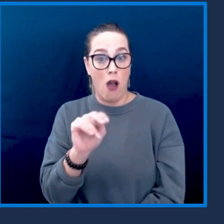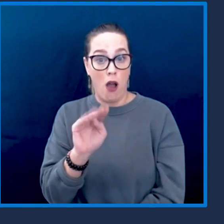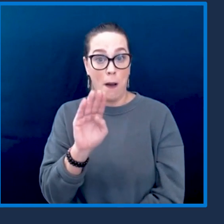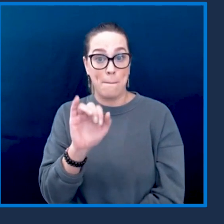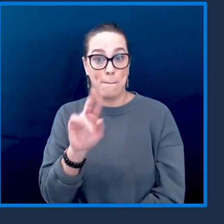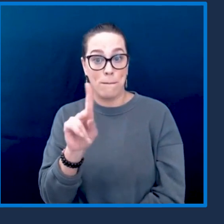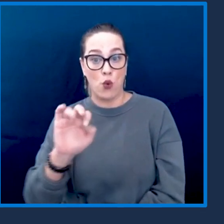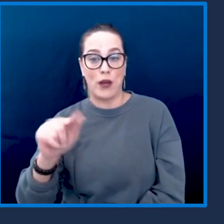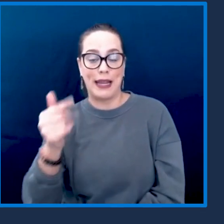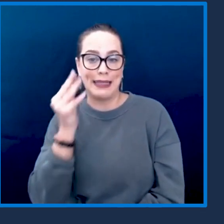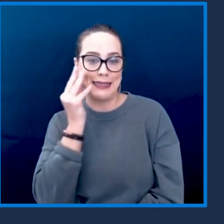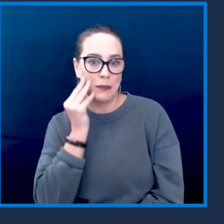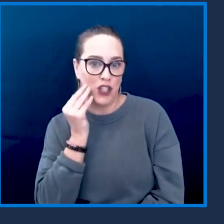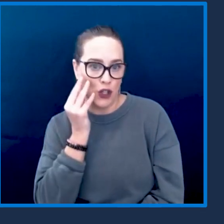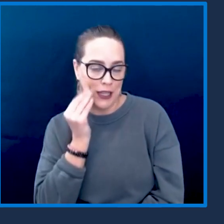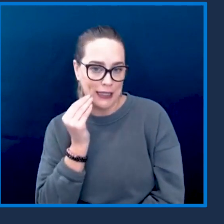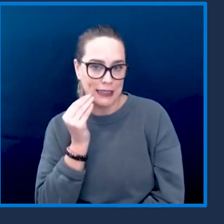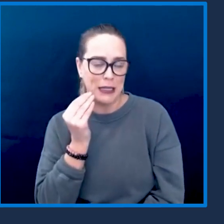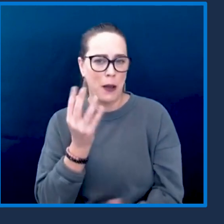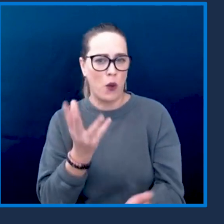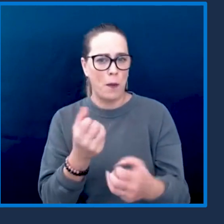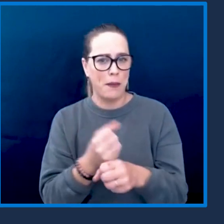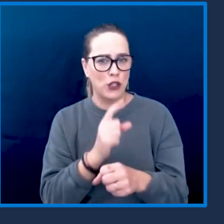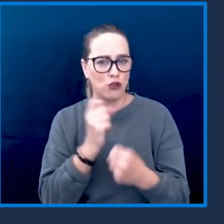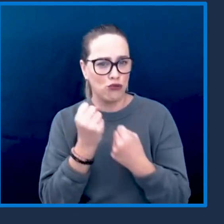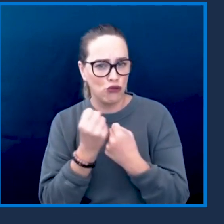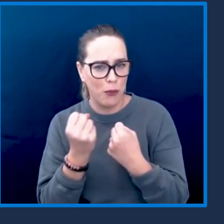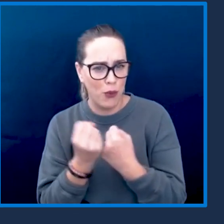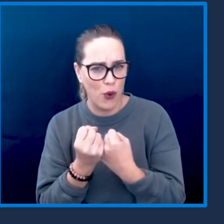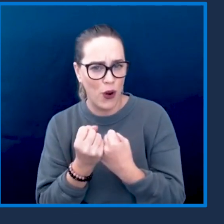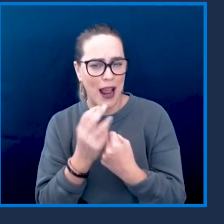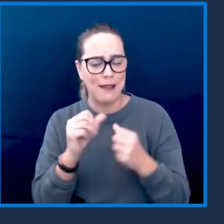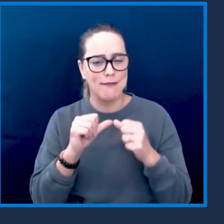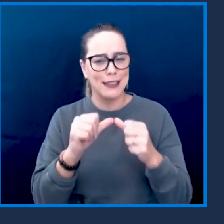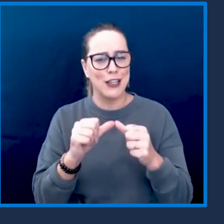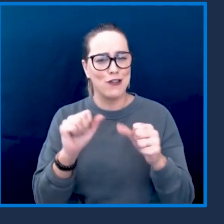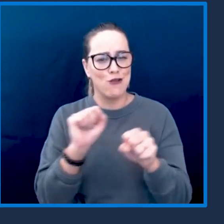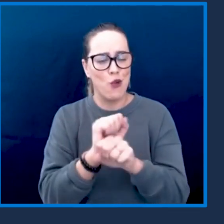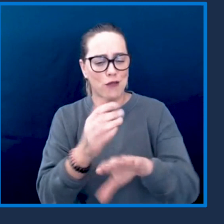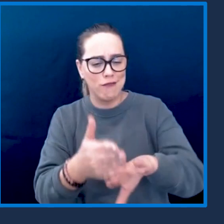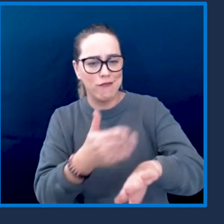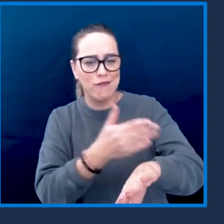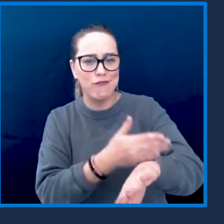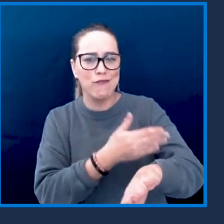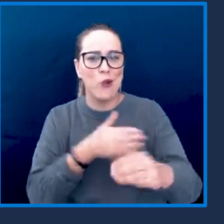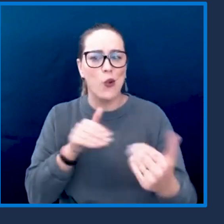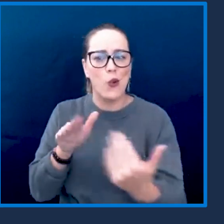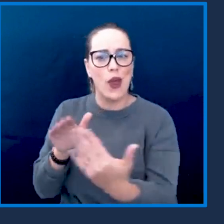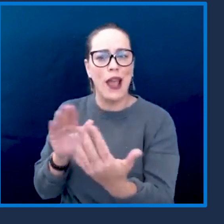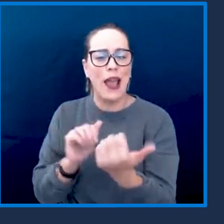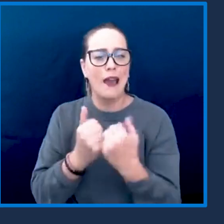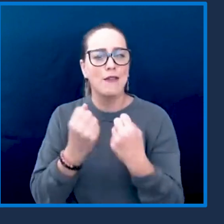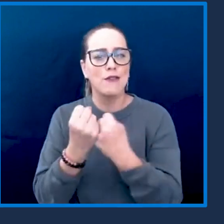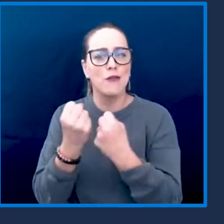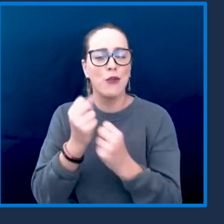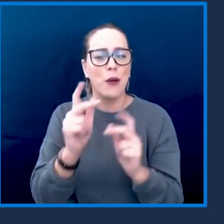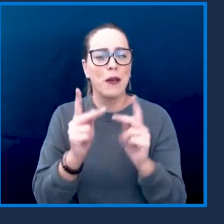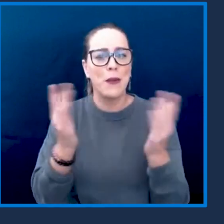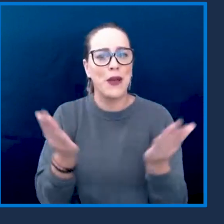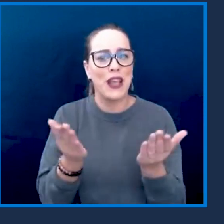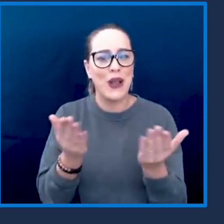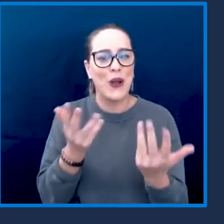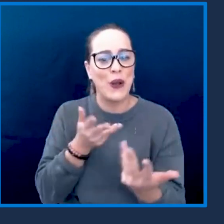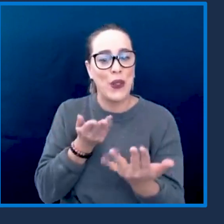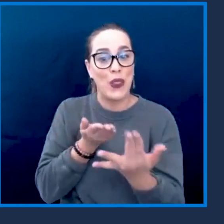supportive experience. And I continuously work on ways we can better support existing employees at Microsoft through accommodations and